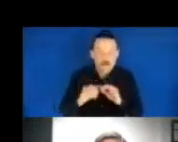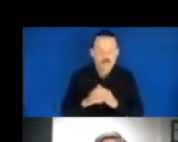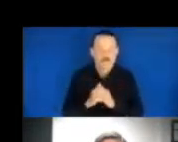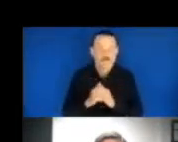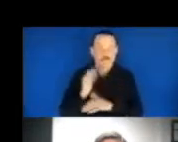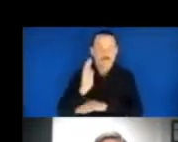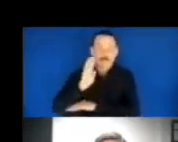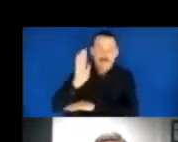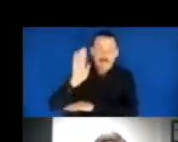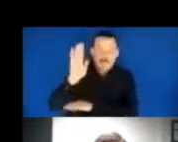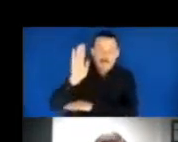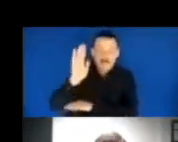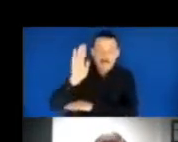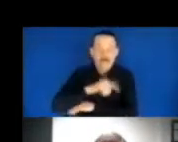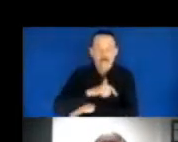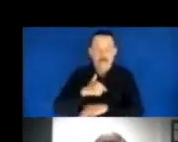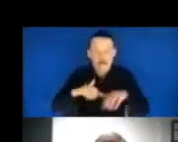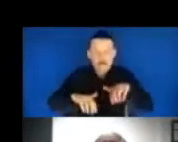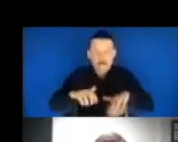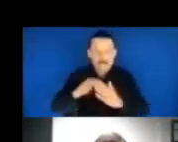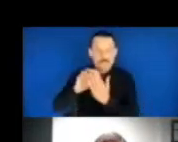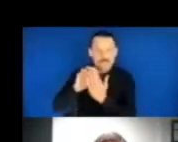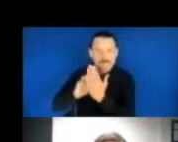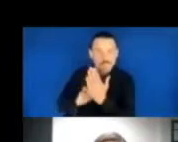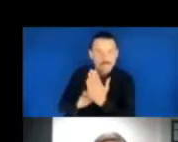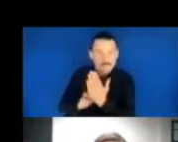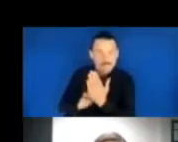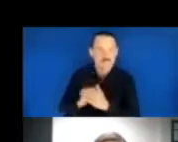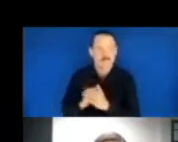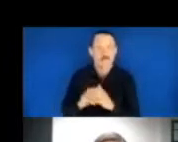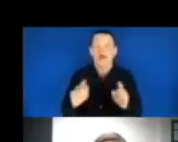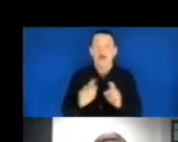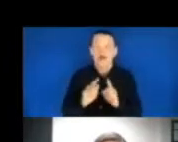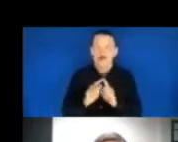convert reading materials to large print or alternative formats.